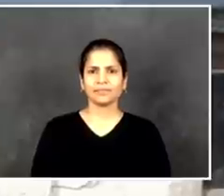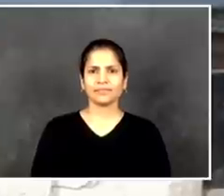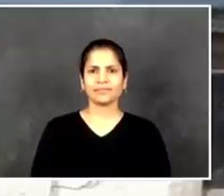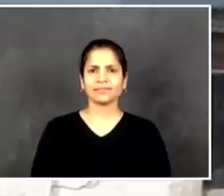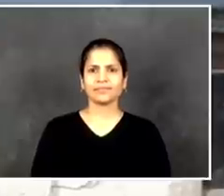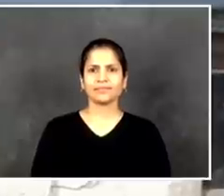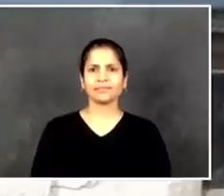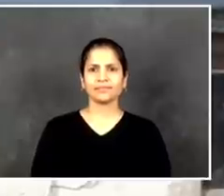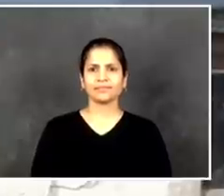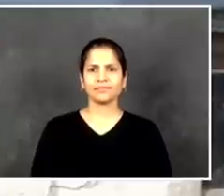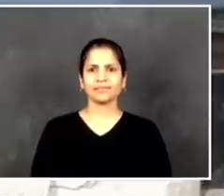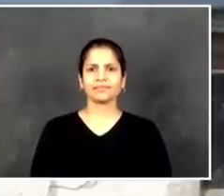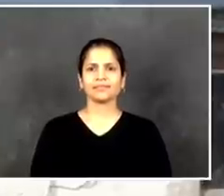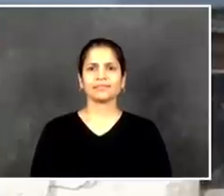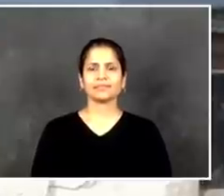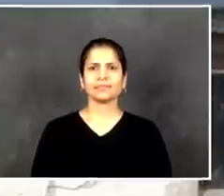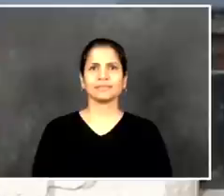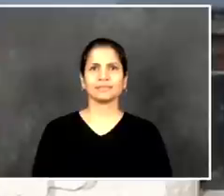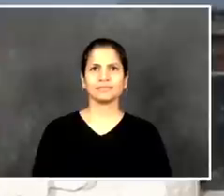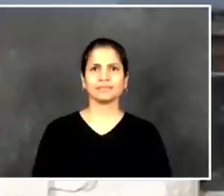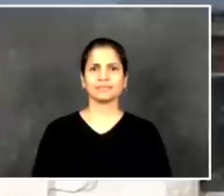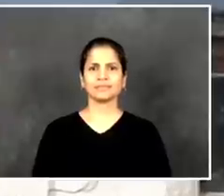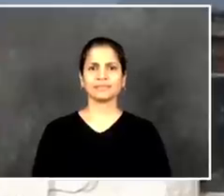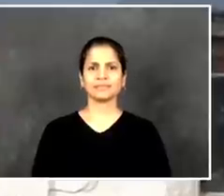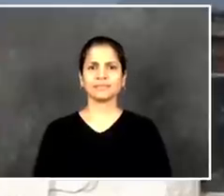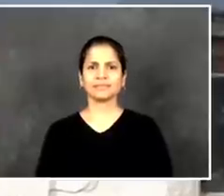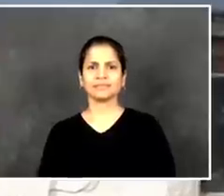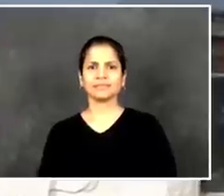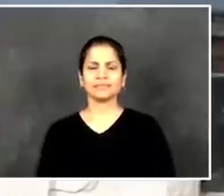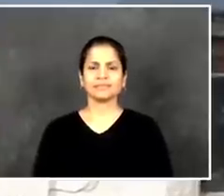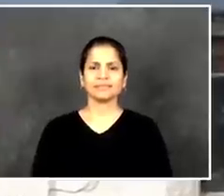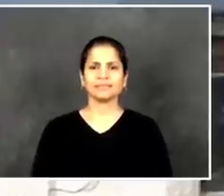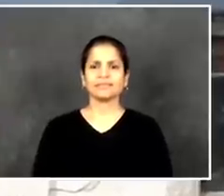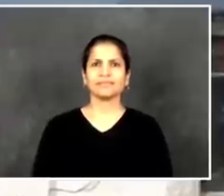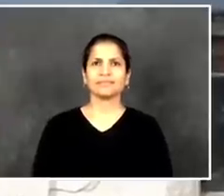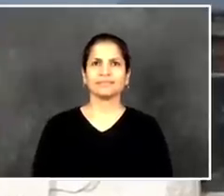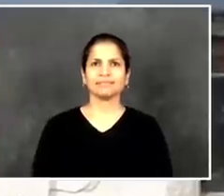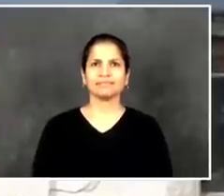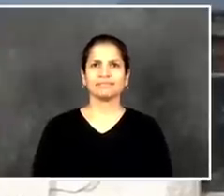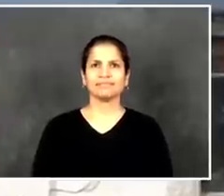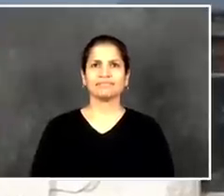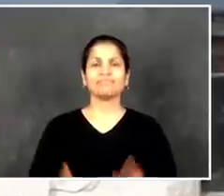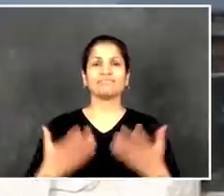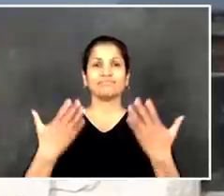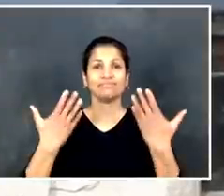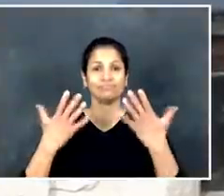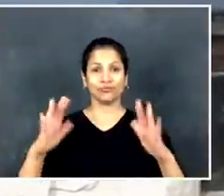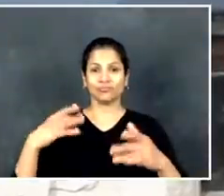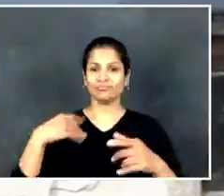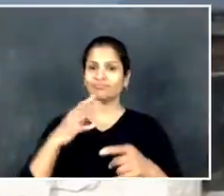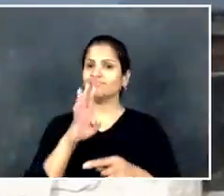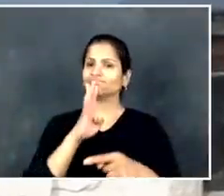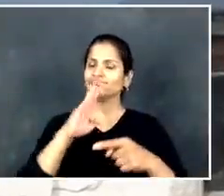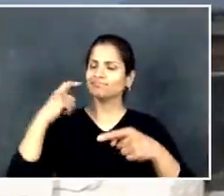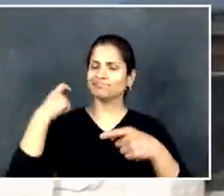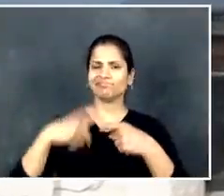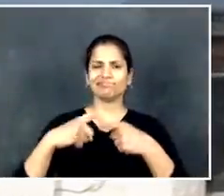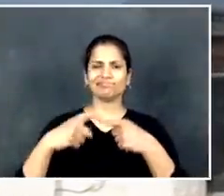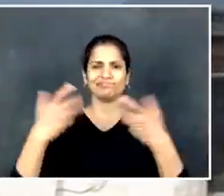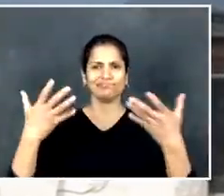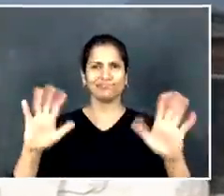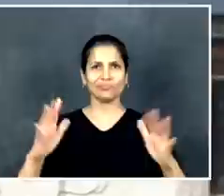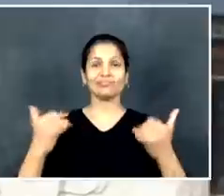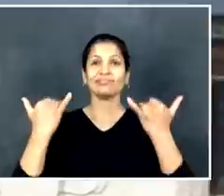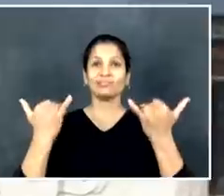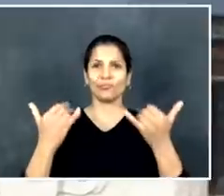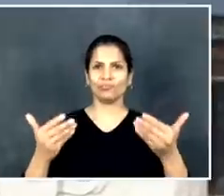With that, in the spirit of doing for ourselves and protecting ourselves, a man who had tremendous vision, and I just